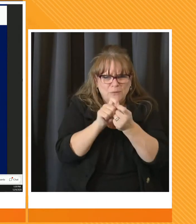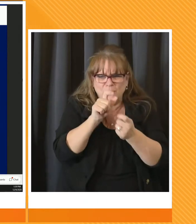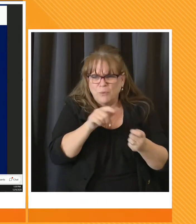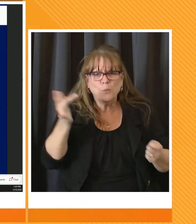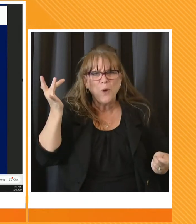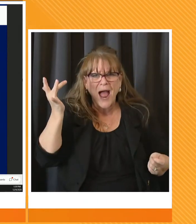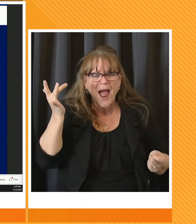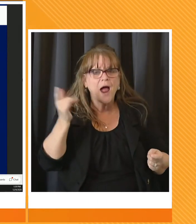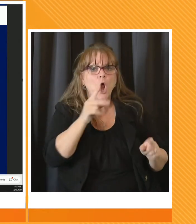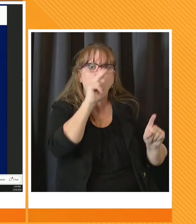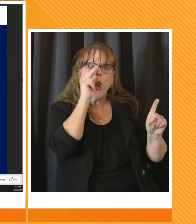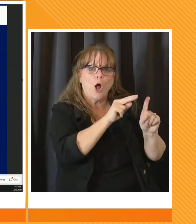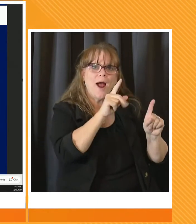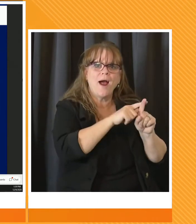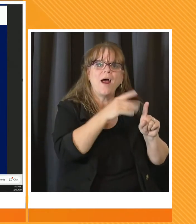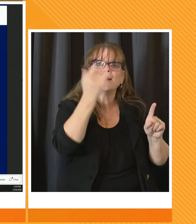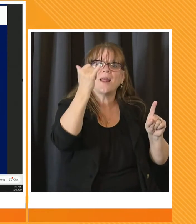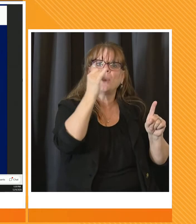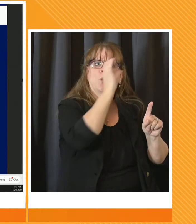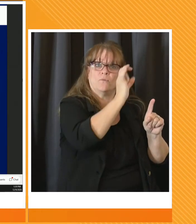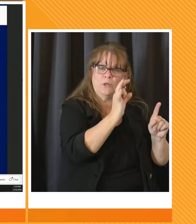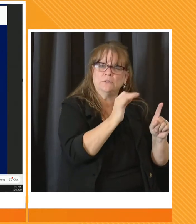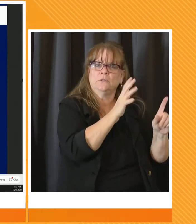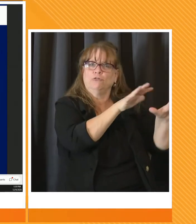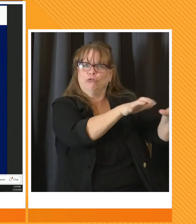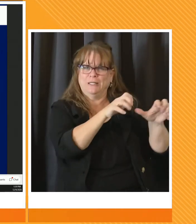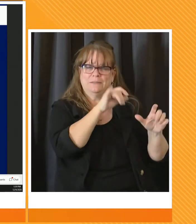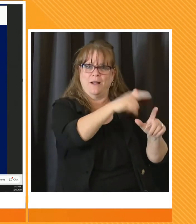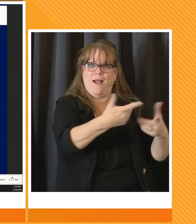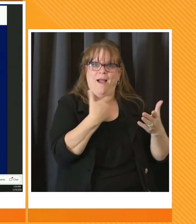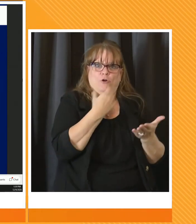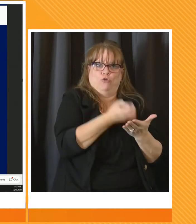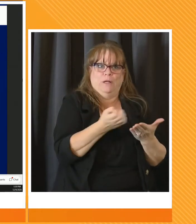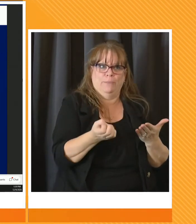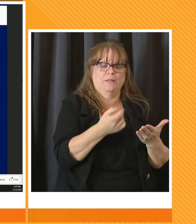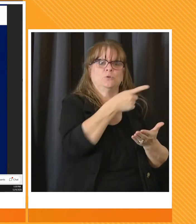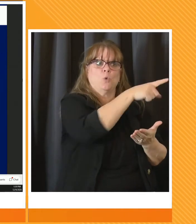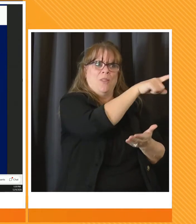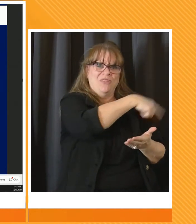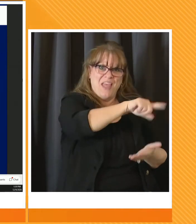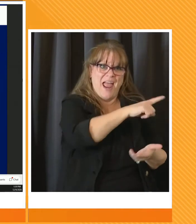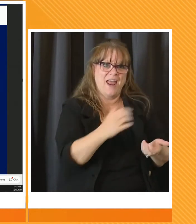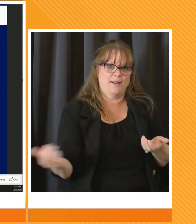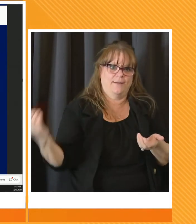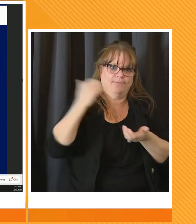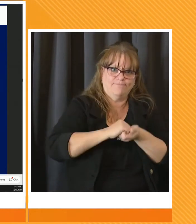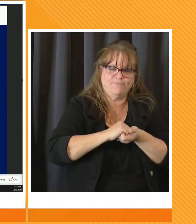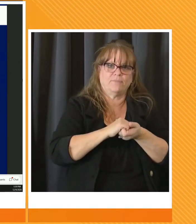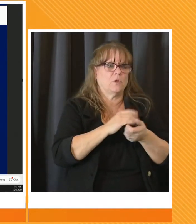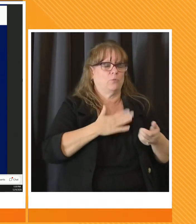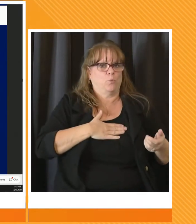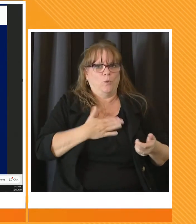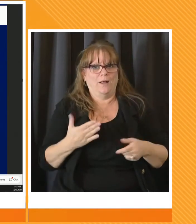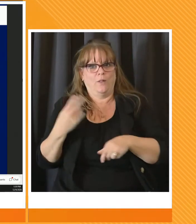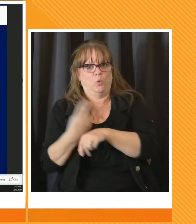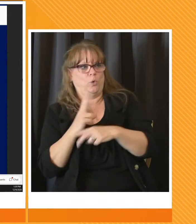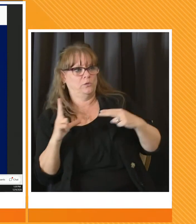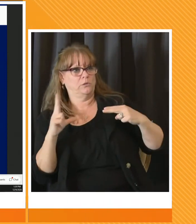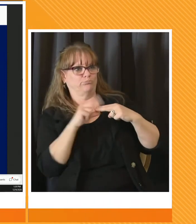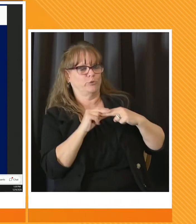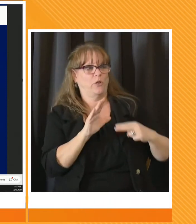the COVID-19 vaccine to other phase 1 providers in their region. We also looked at an equitable